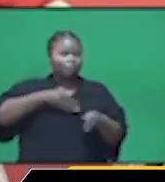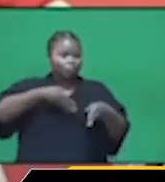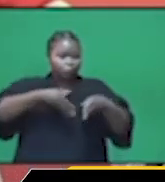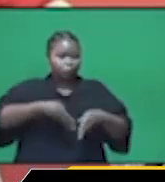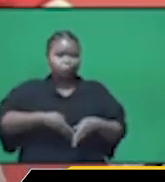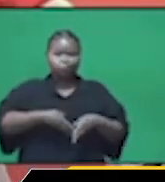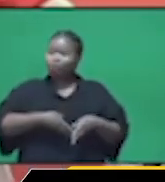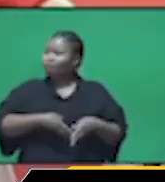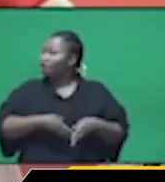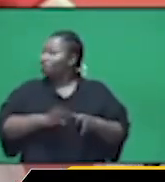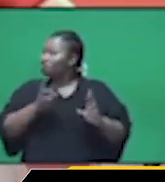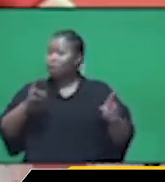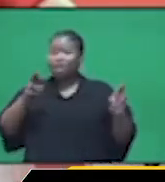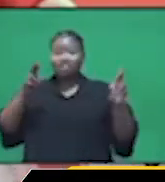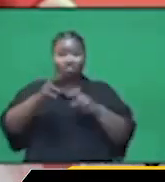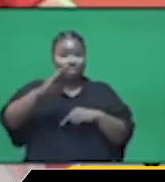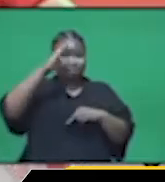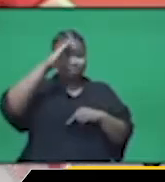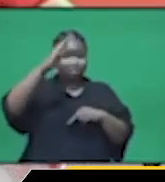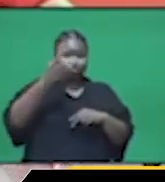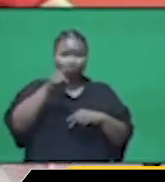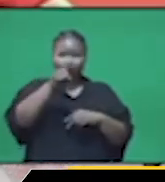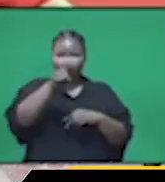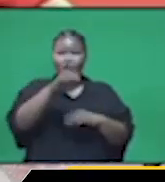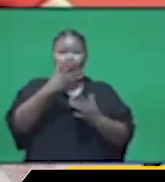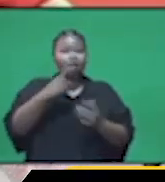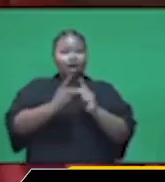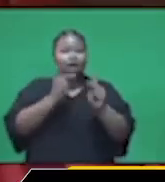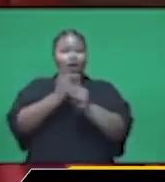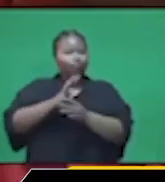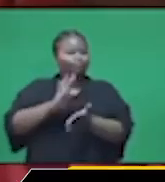our revolutionary greetings to you and to wish you well